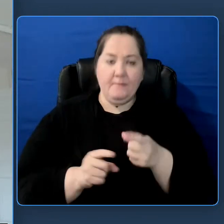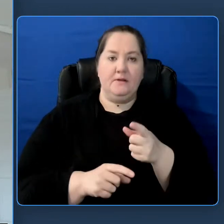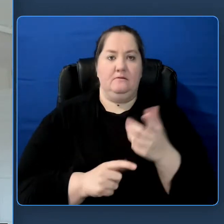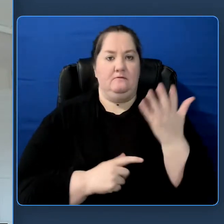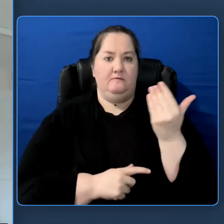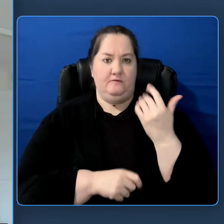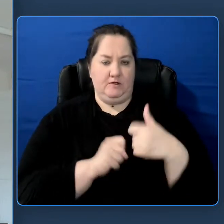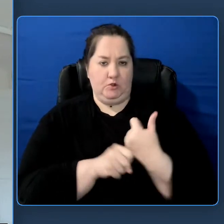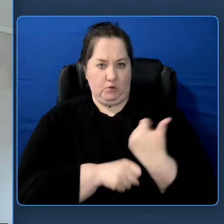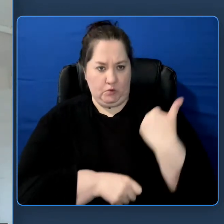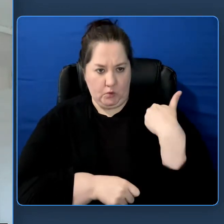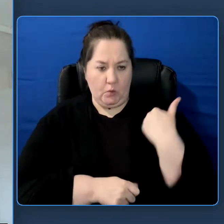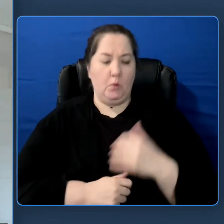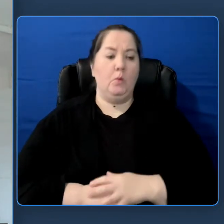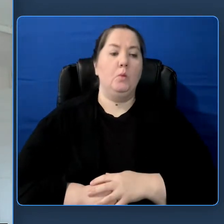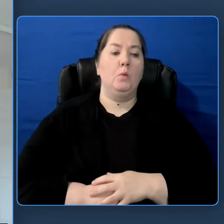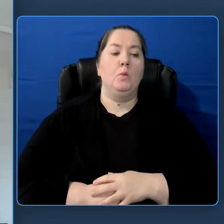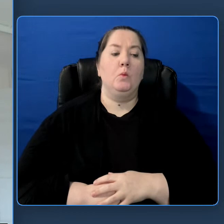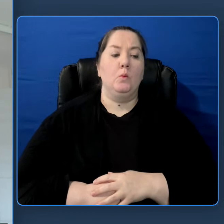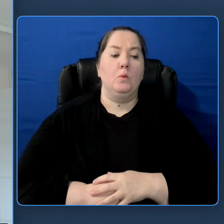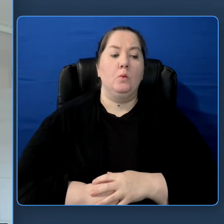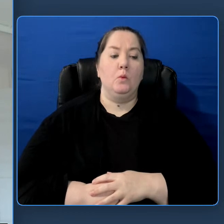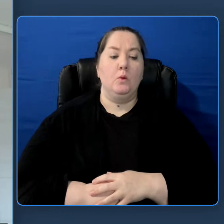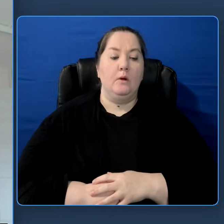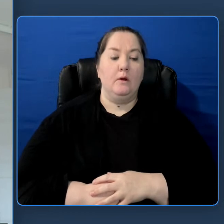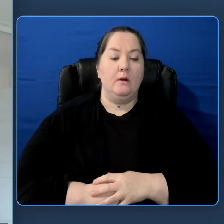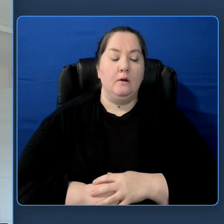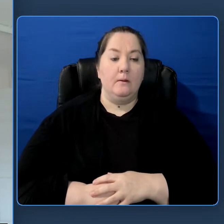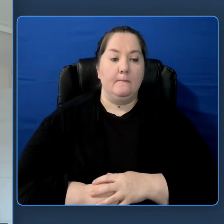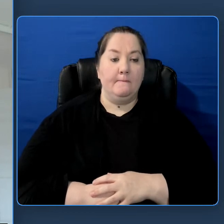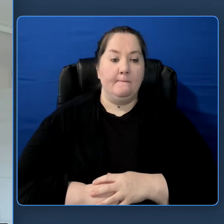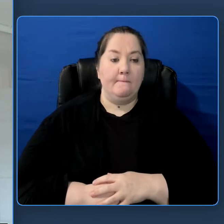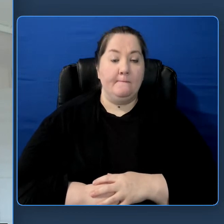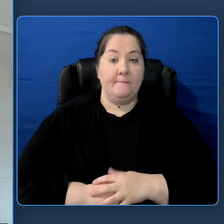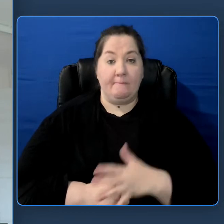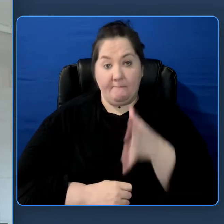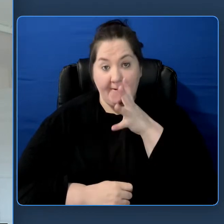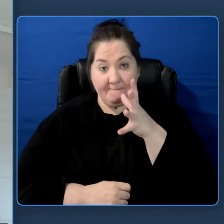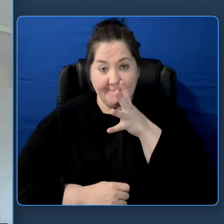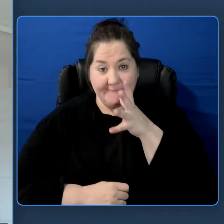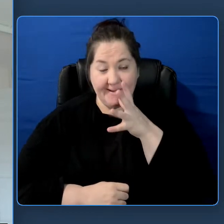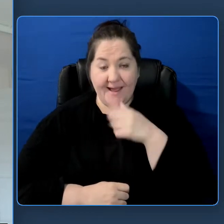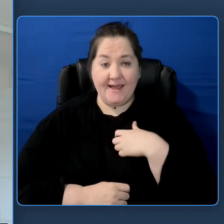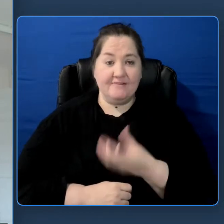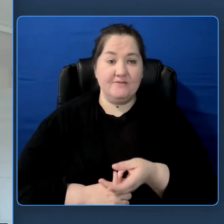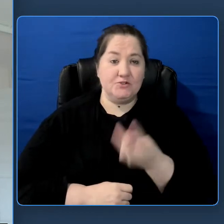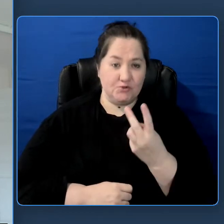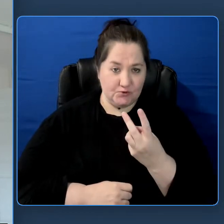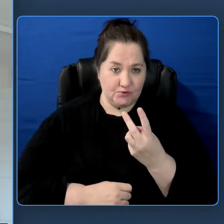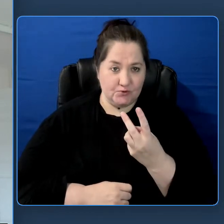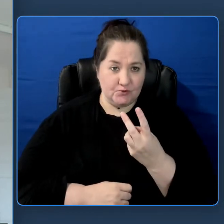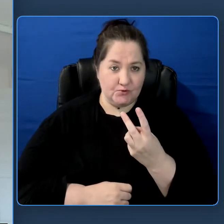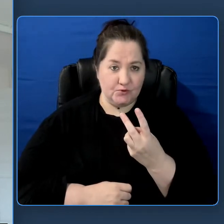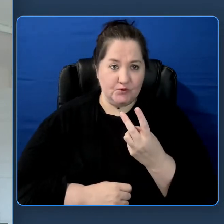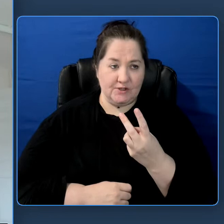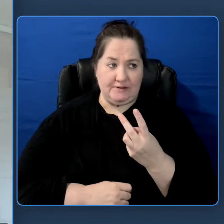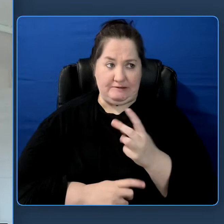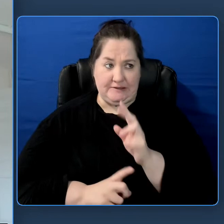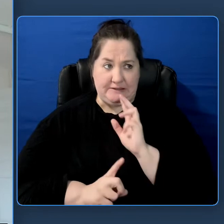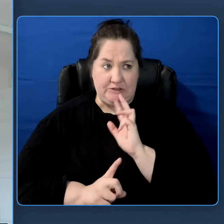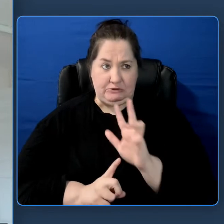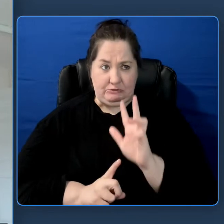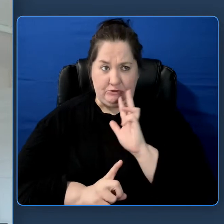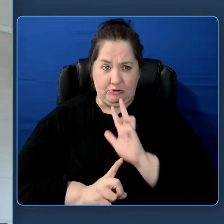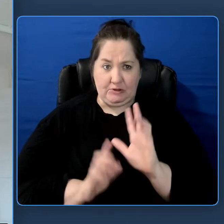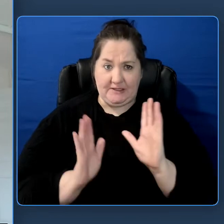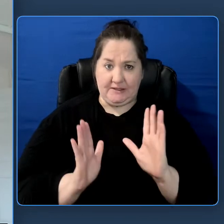and I am a mom to two toddlers.